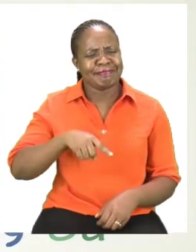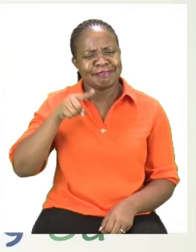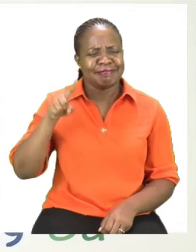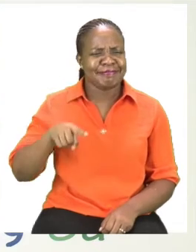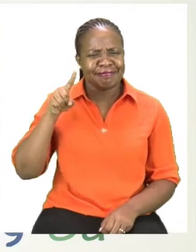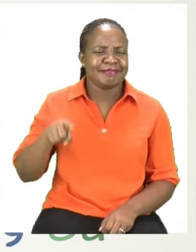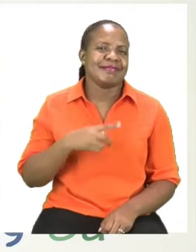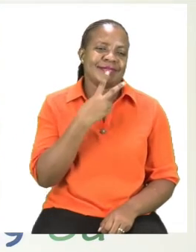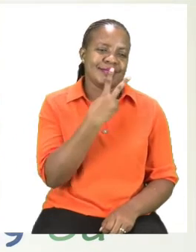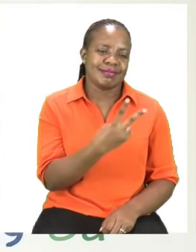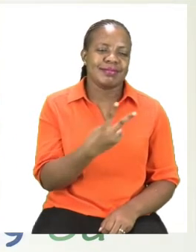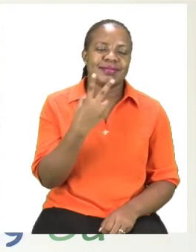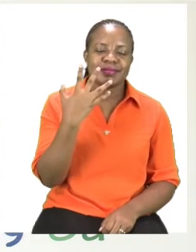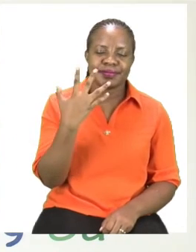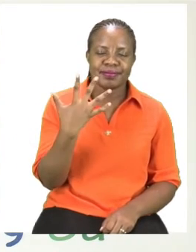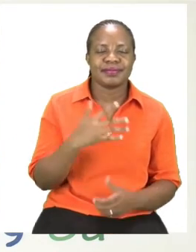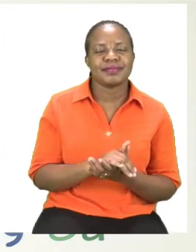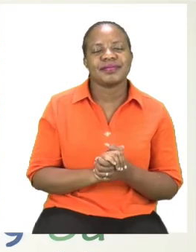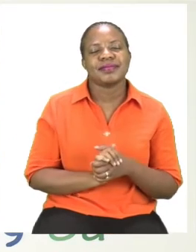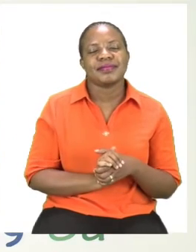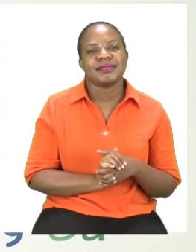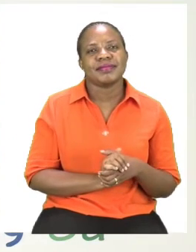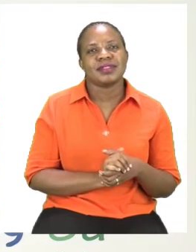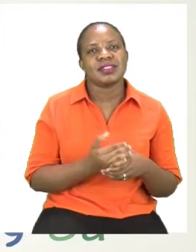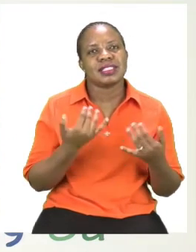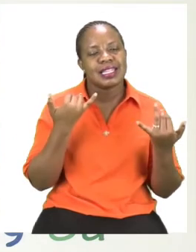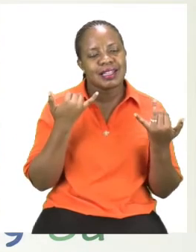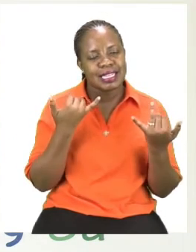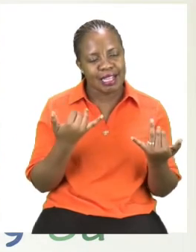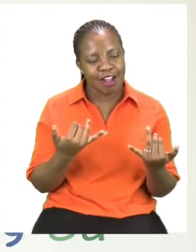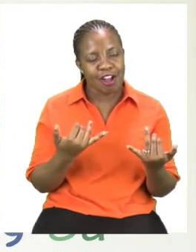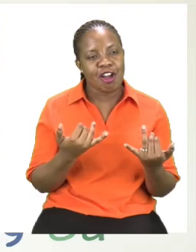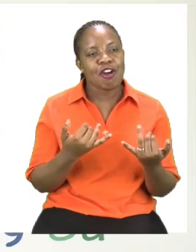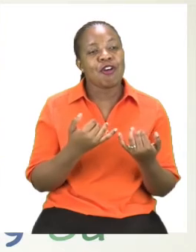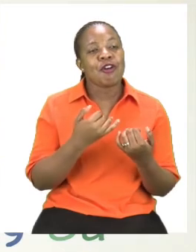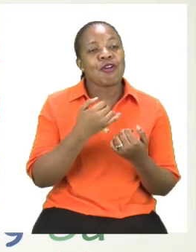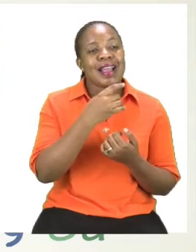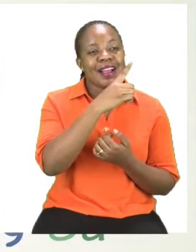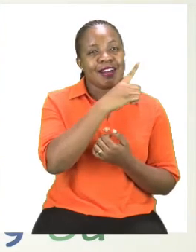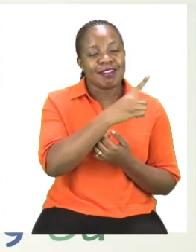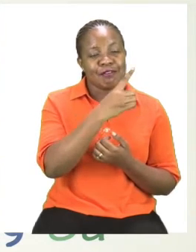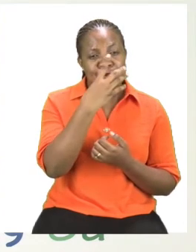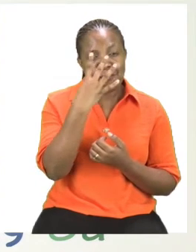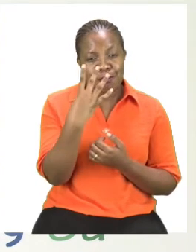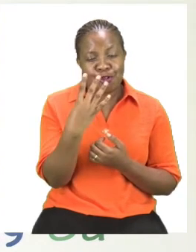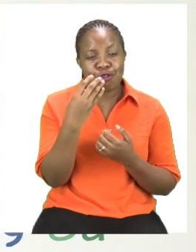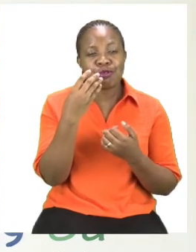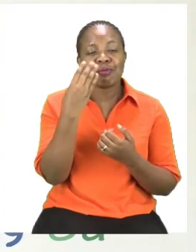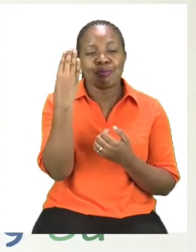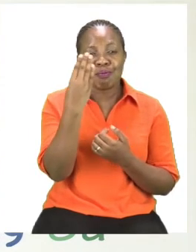Now it says how many cars are there all together. So we are going